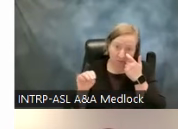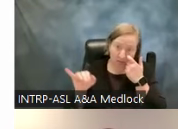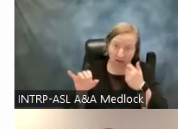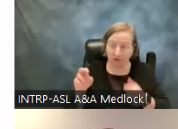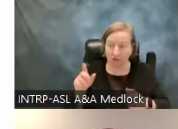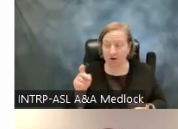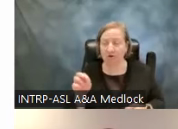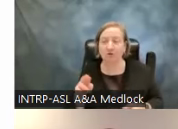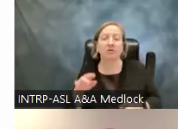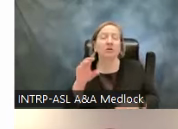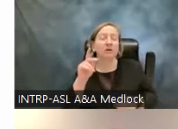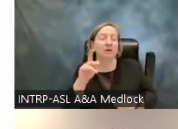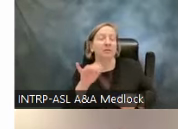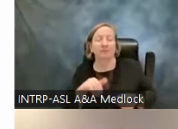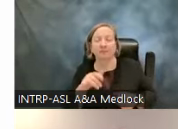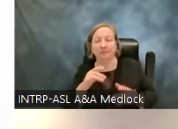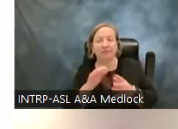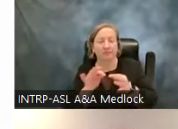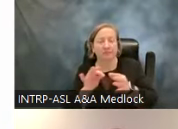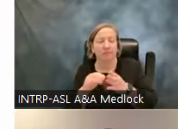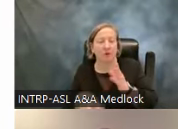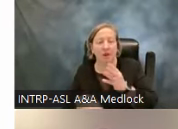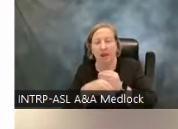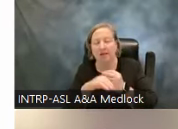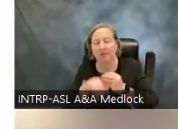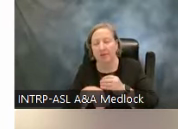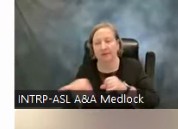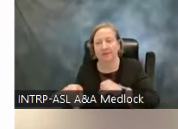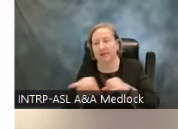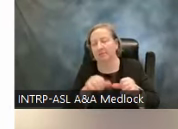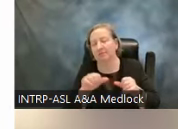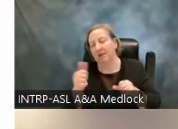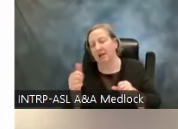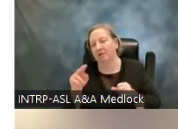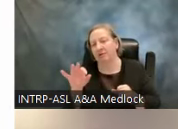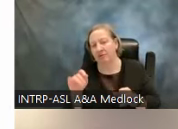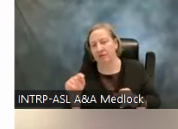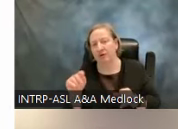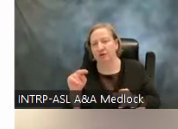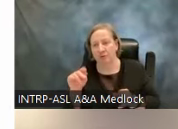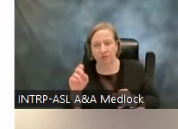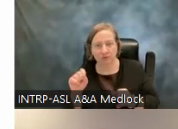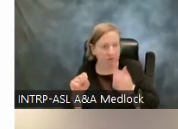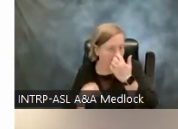are all noted, and we'd add that in the same way all the other footnote references are in there.